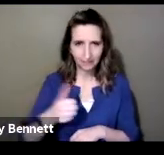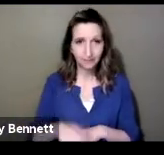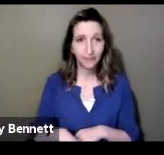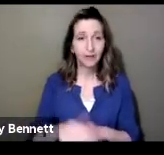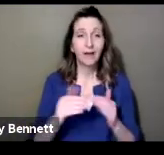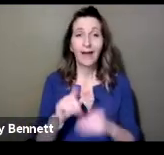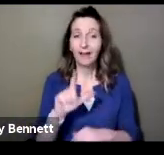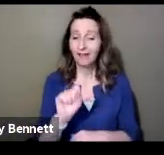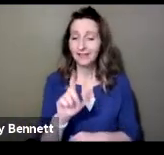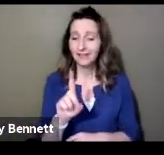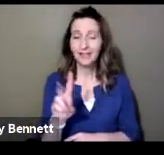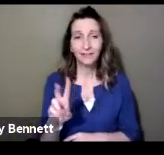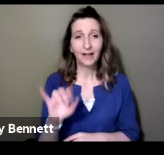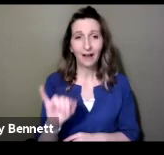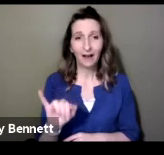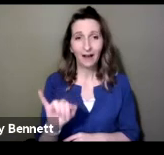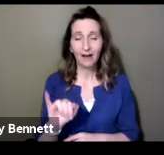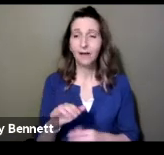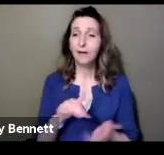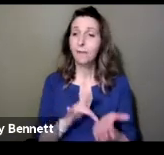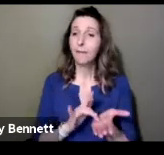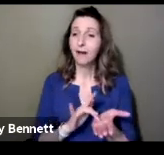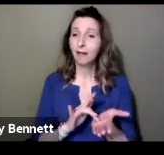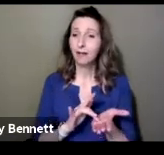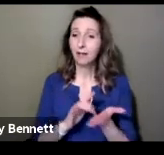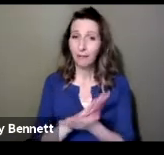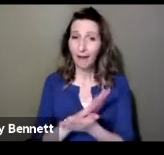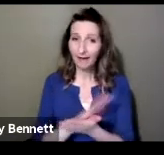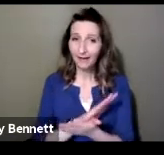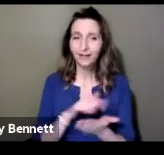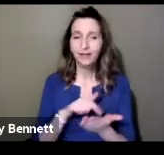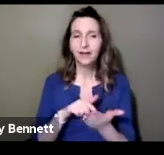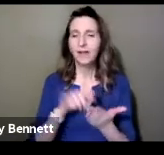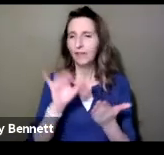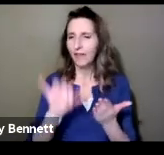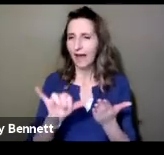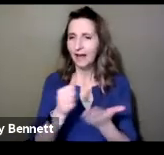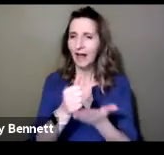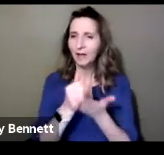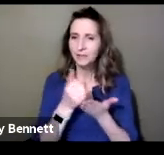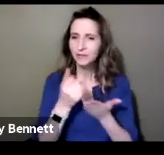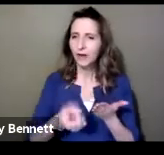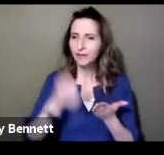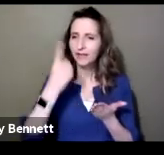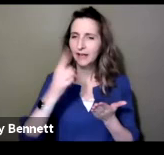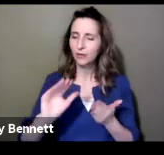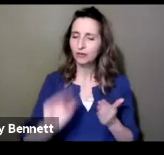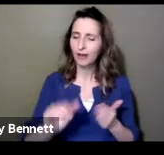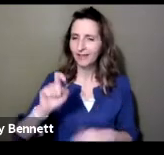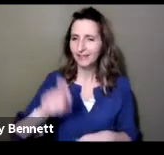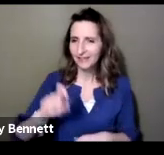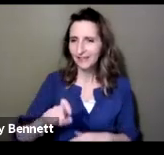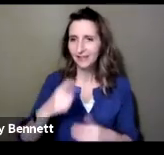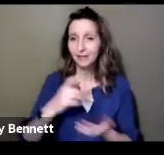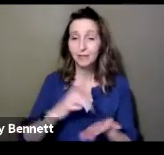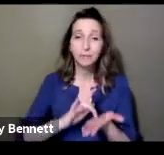that is needed to understand the needs of the child, any medication that may be taken